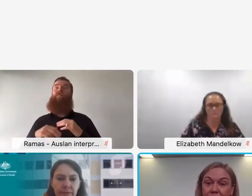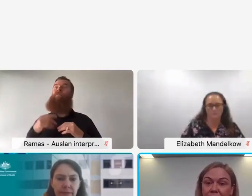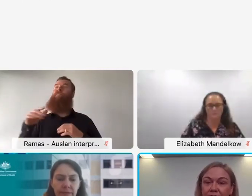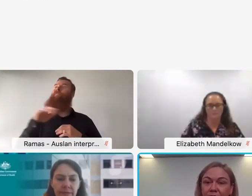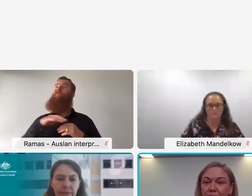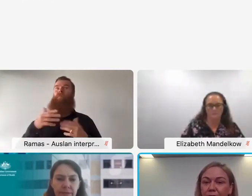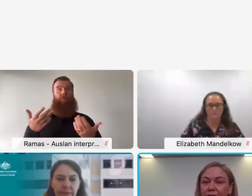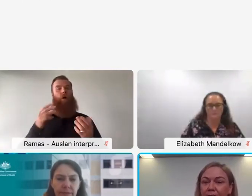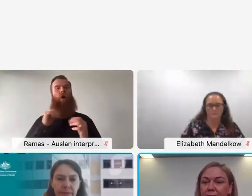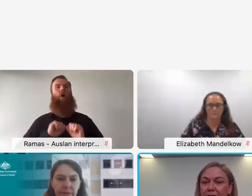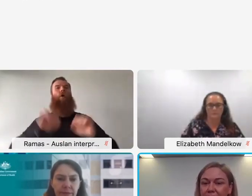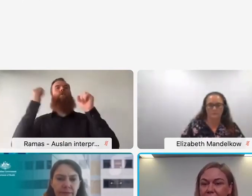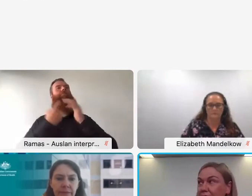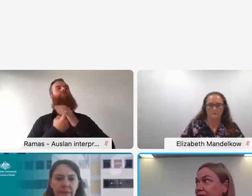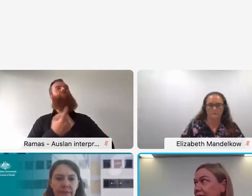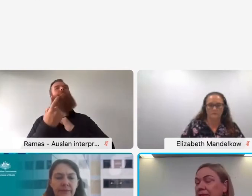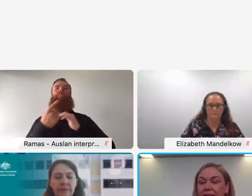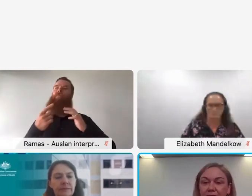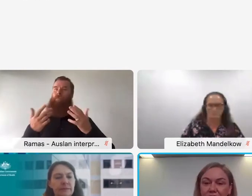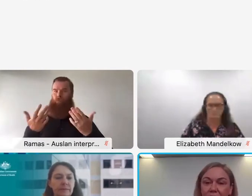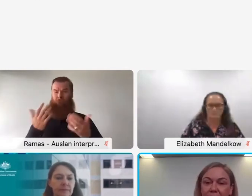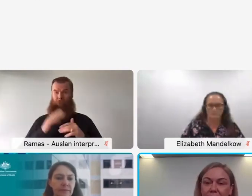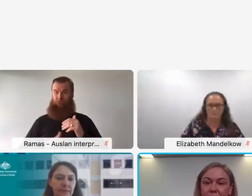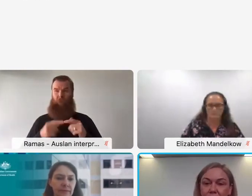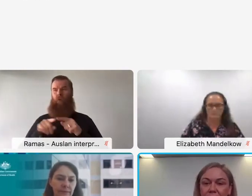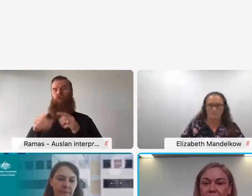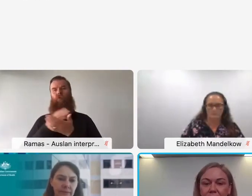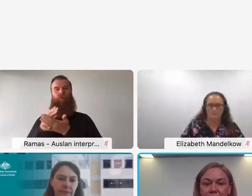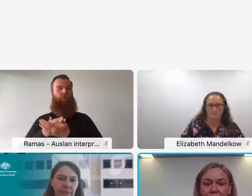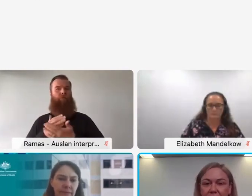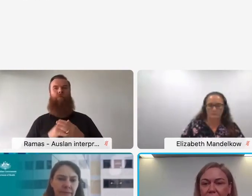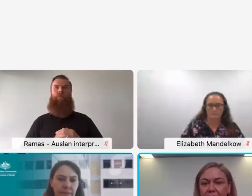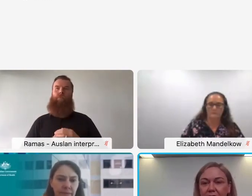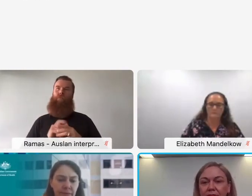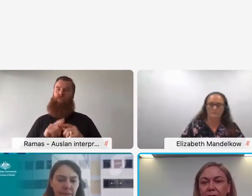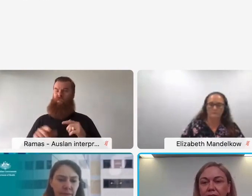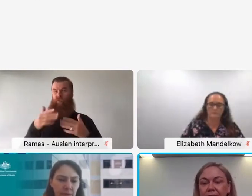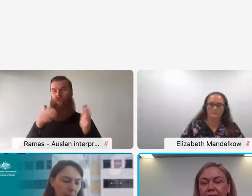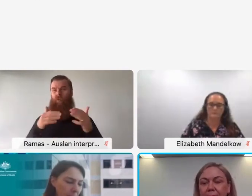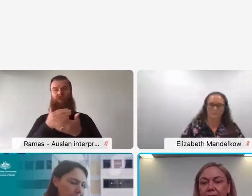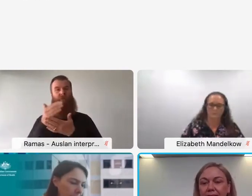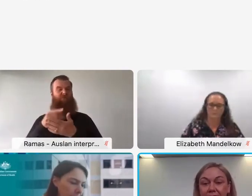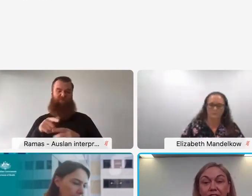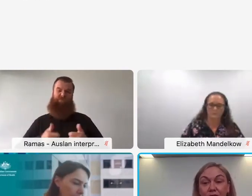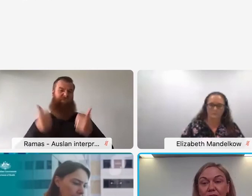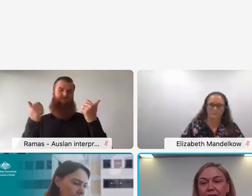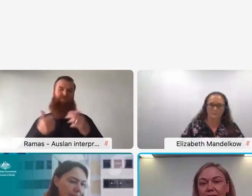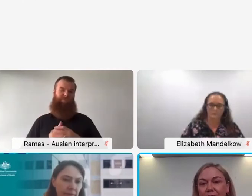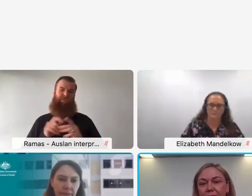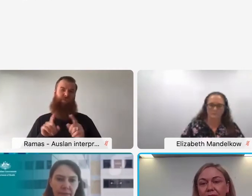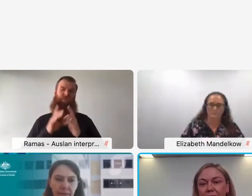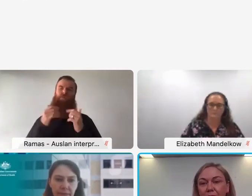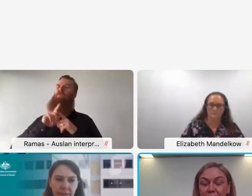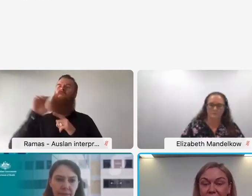room. So it's not something, sharing rooms is not something that's unfamiliar, but they need to do